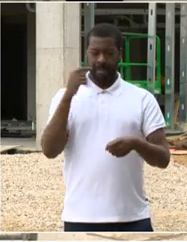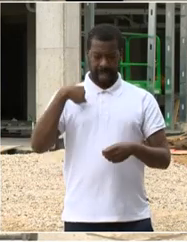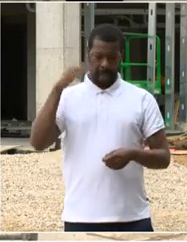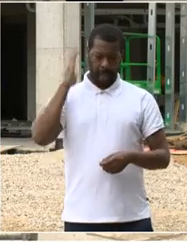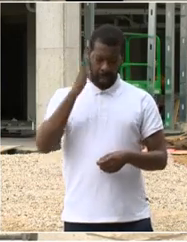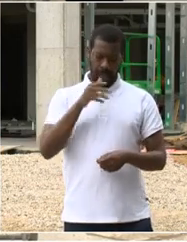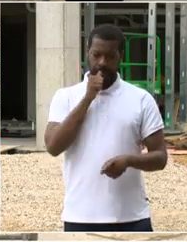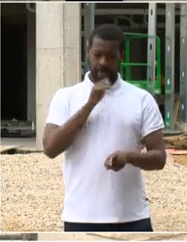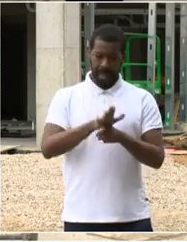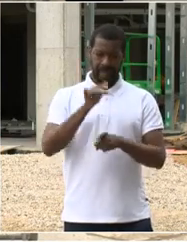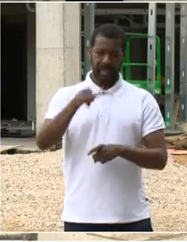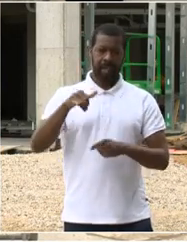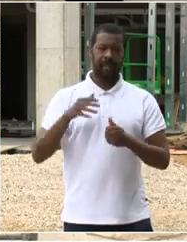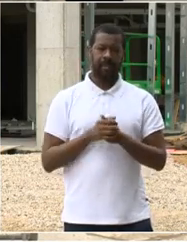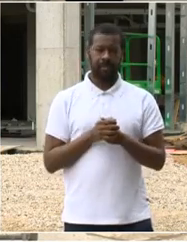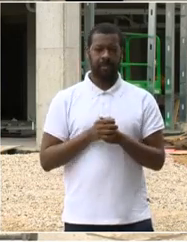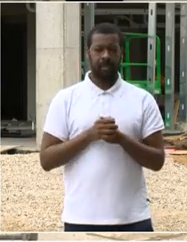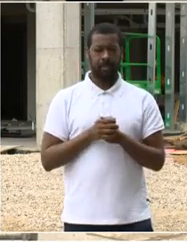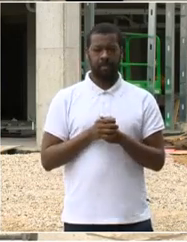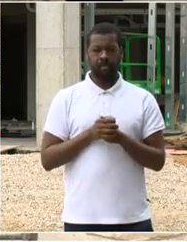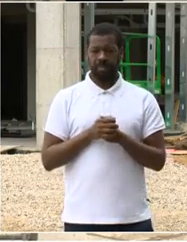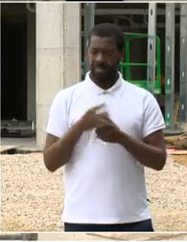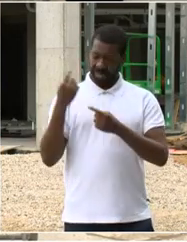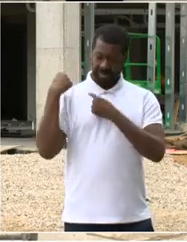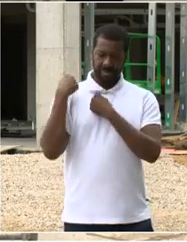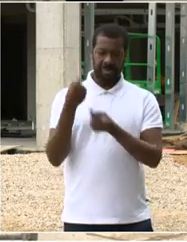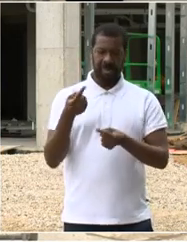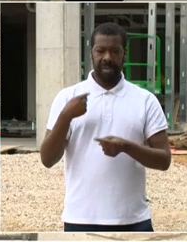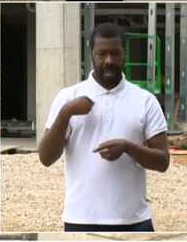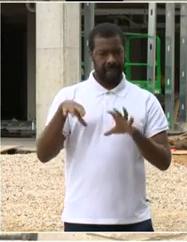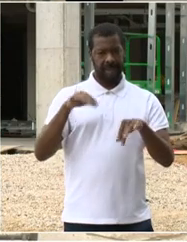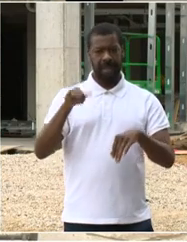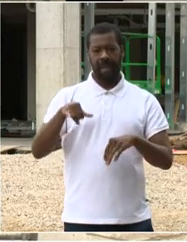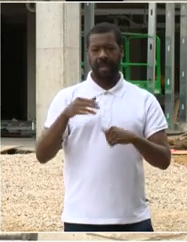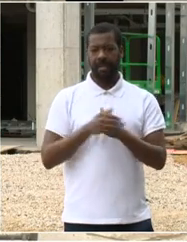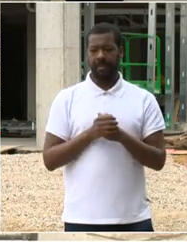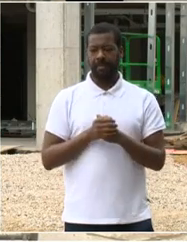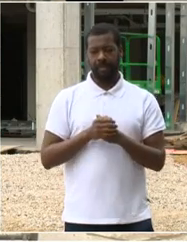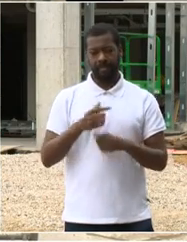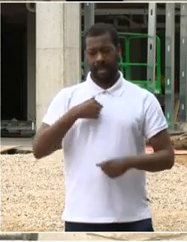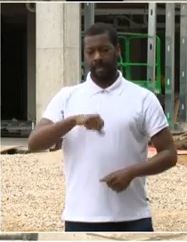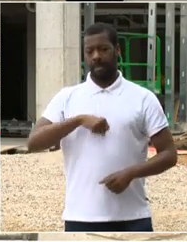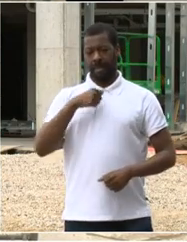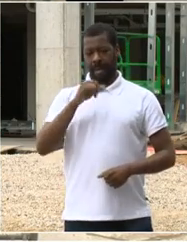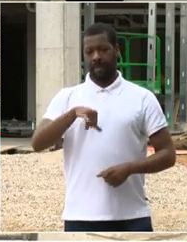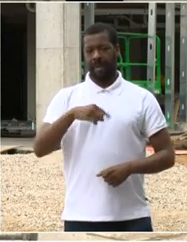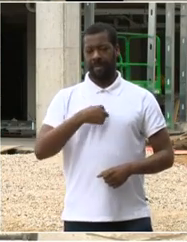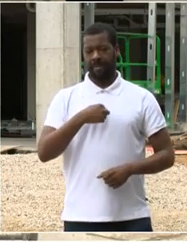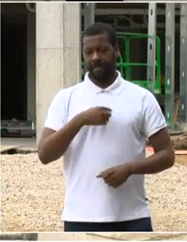Trust Fund. And I've been able to do that for 6 years in a row, and we're very proud of that.